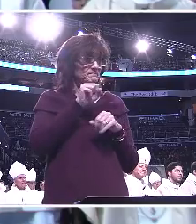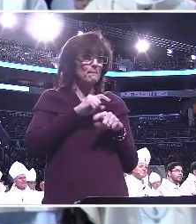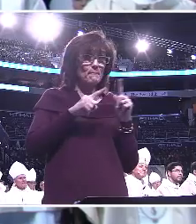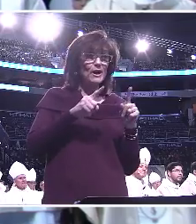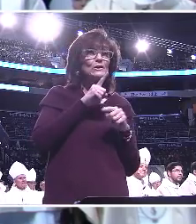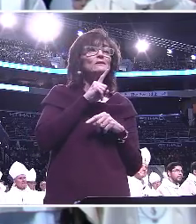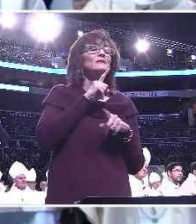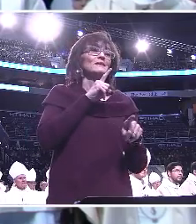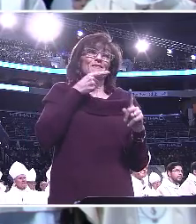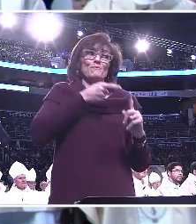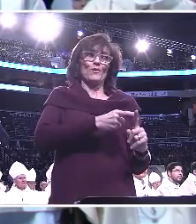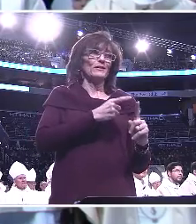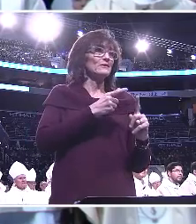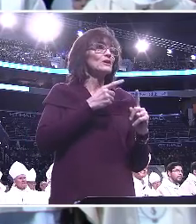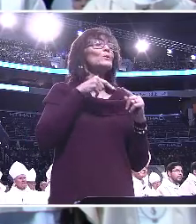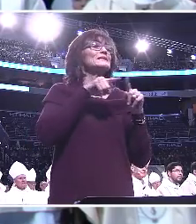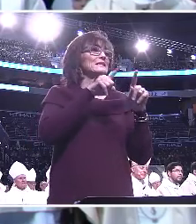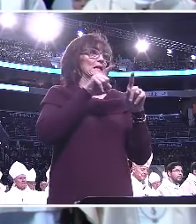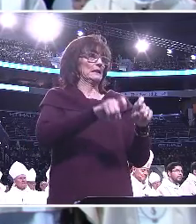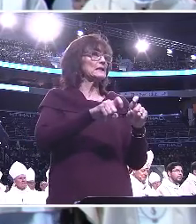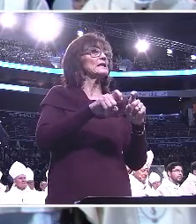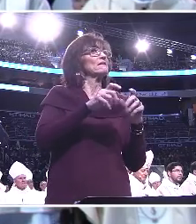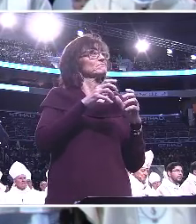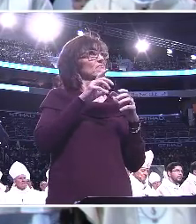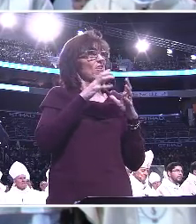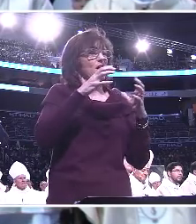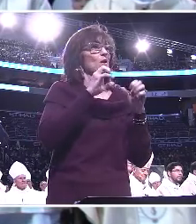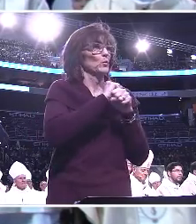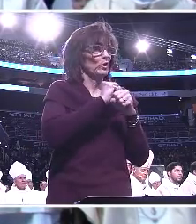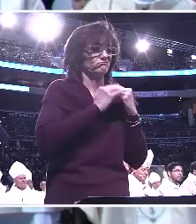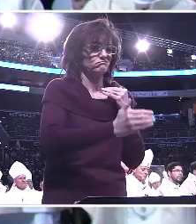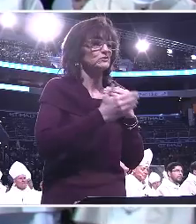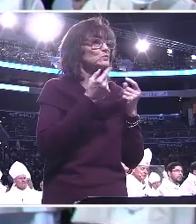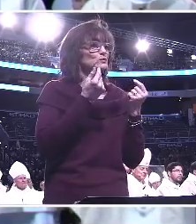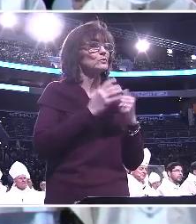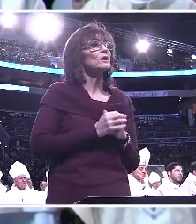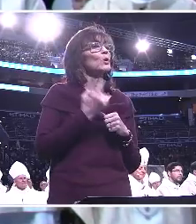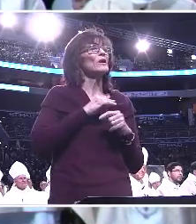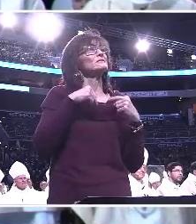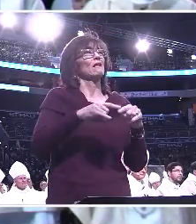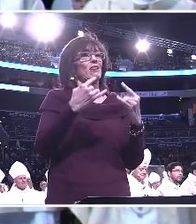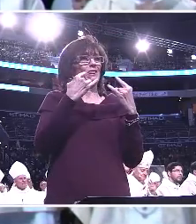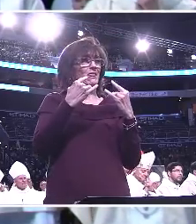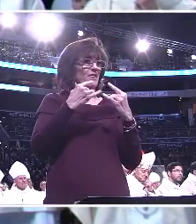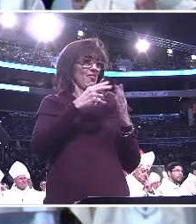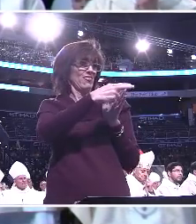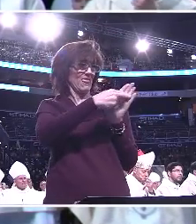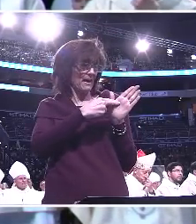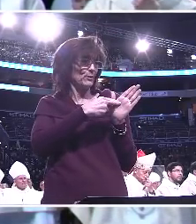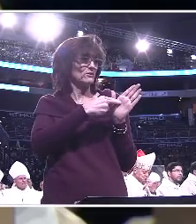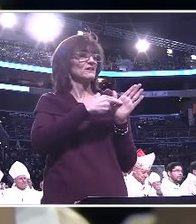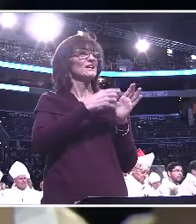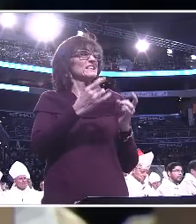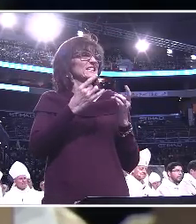are far from where we need to be as a society. We are still ridiculed and labeled and despised because we stand for the sanctity of